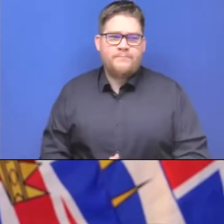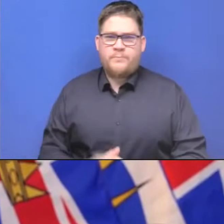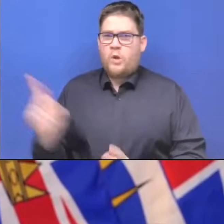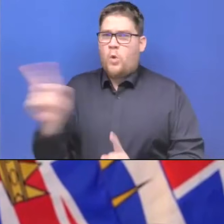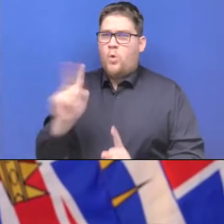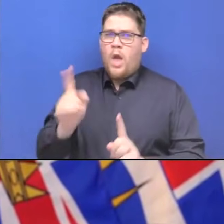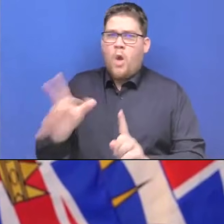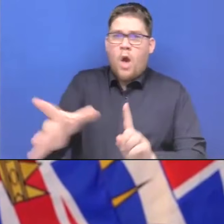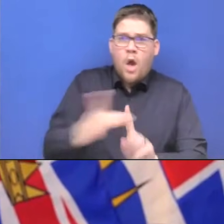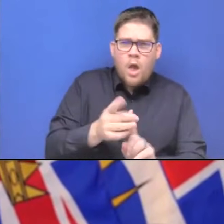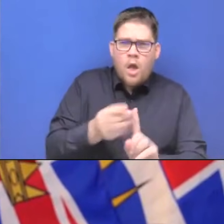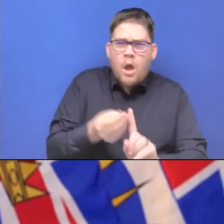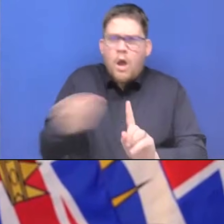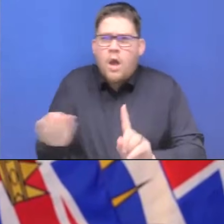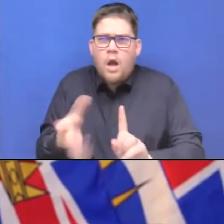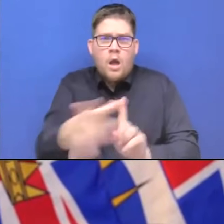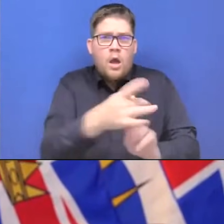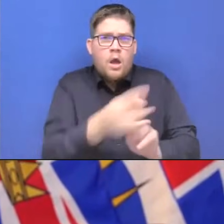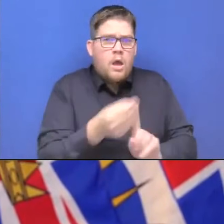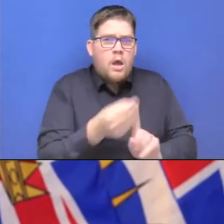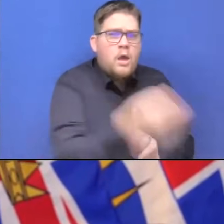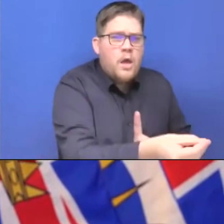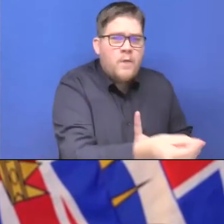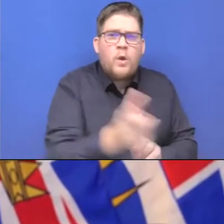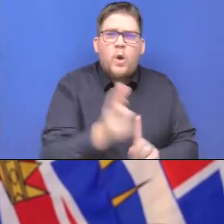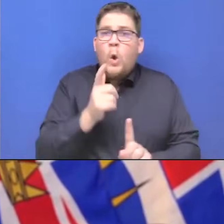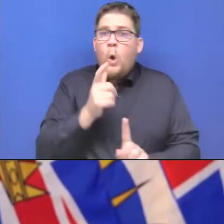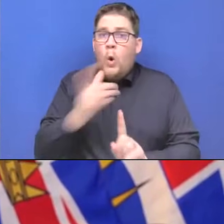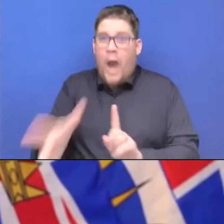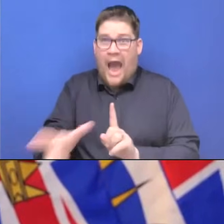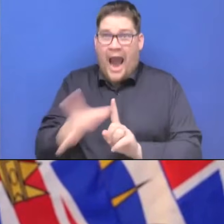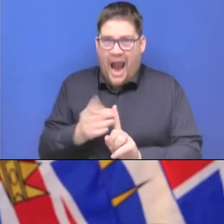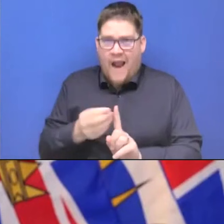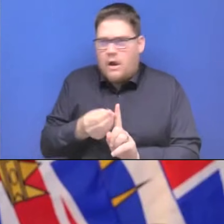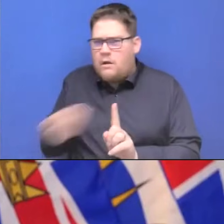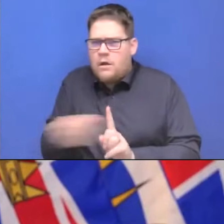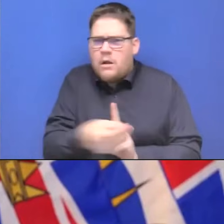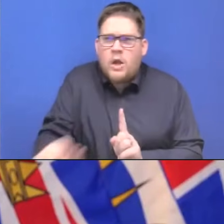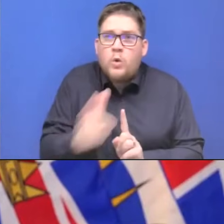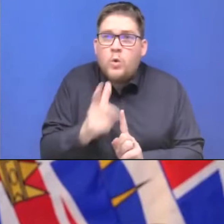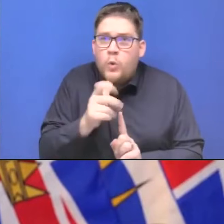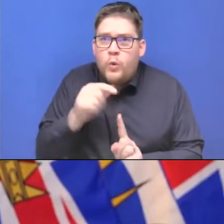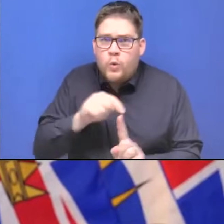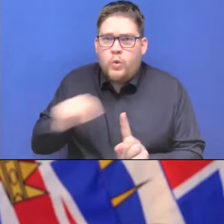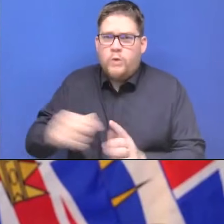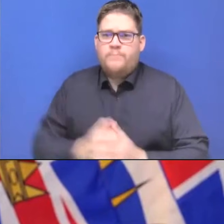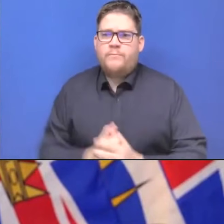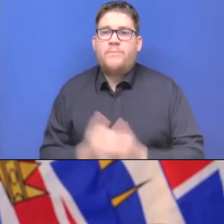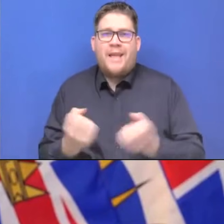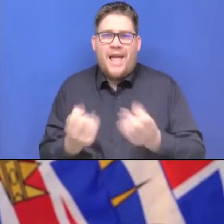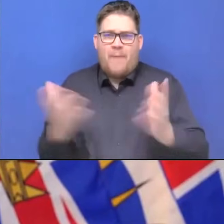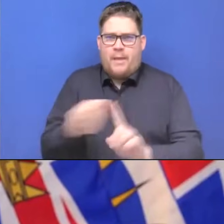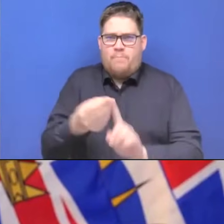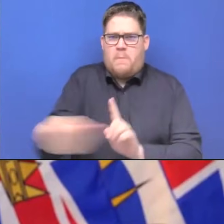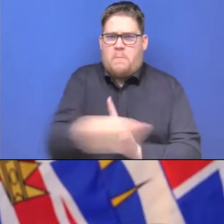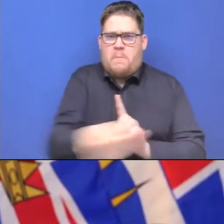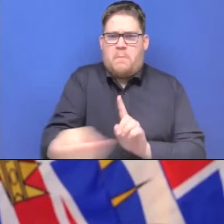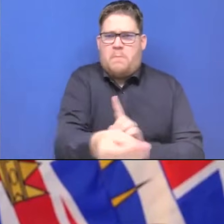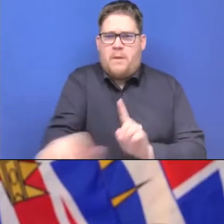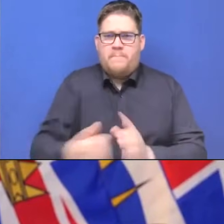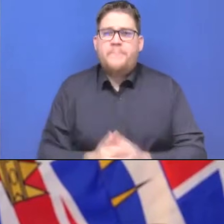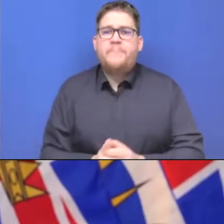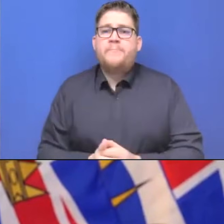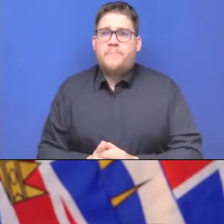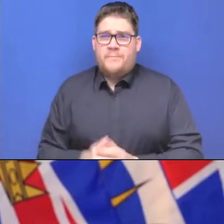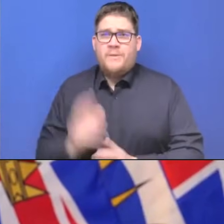transmission rates, and we've seen, of course, that the new variant that is causing most illness across British Columbia, the Delta variant,